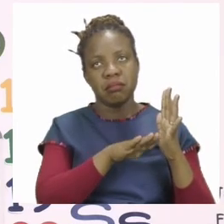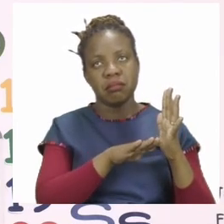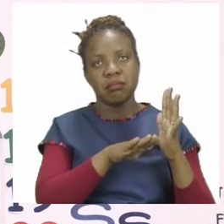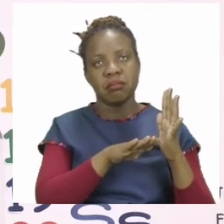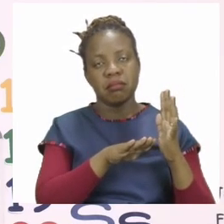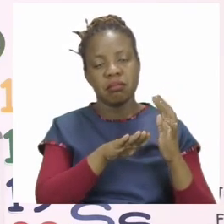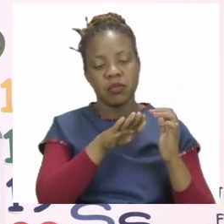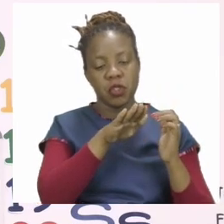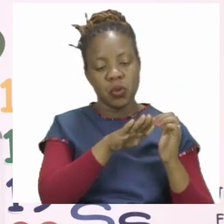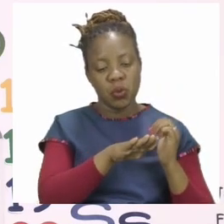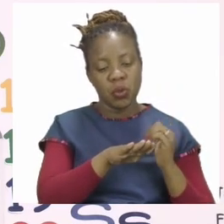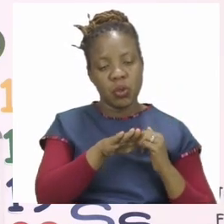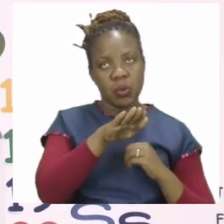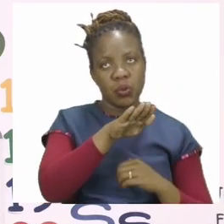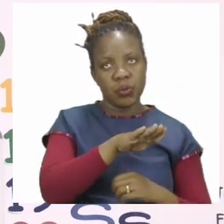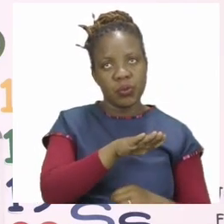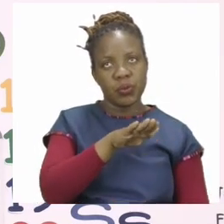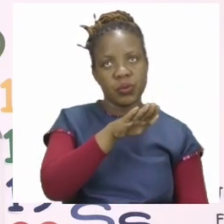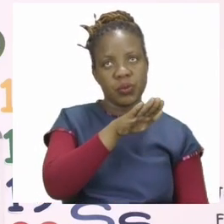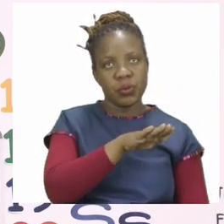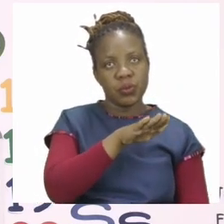5, 6,